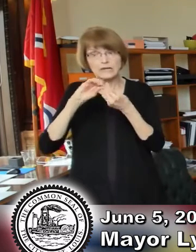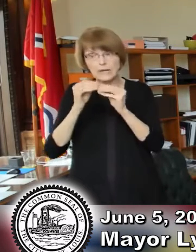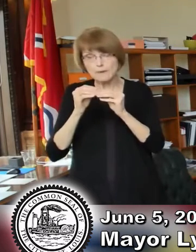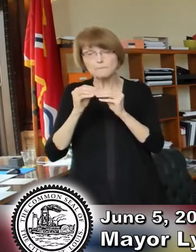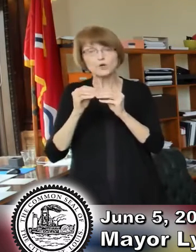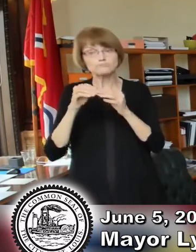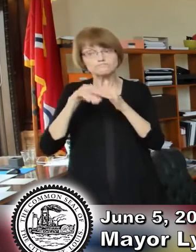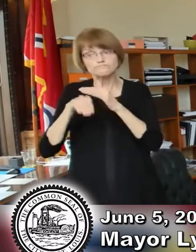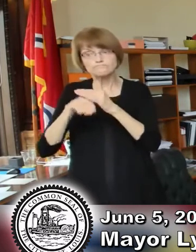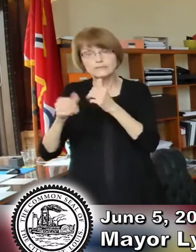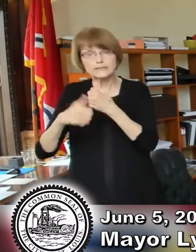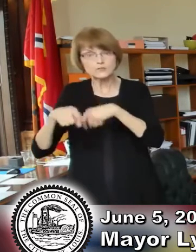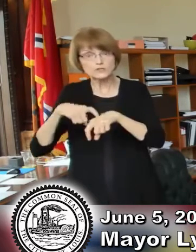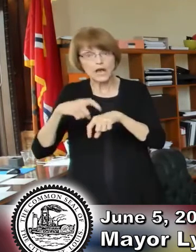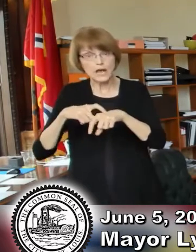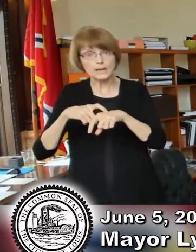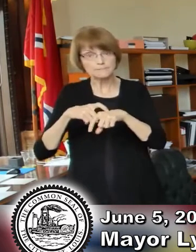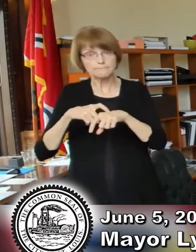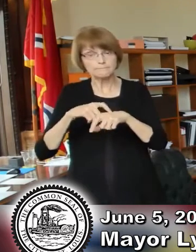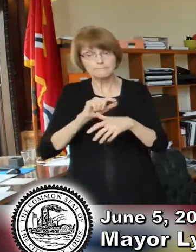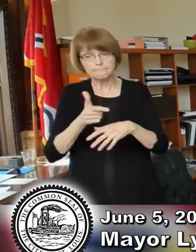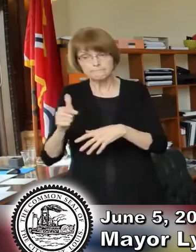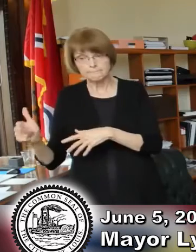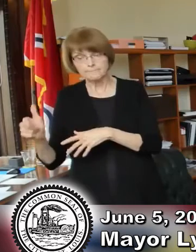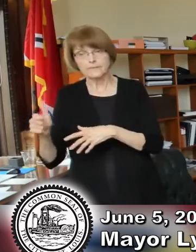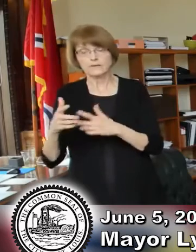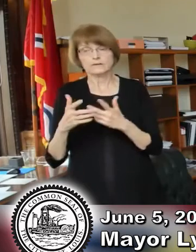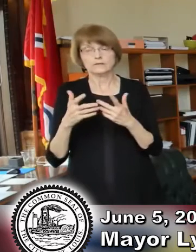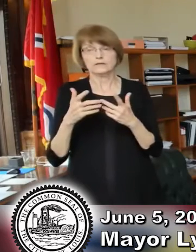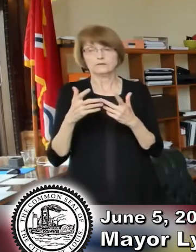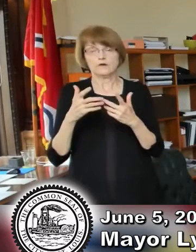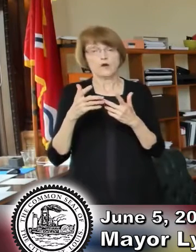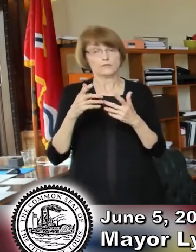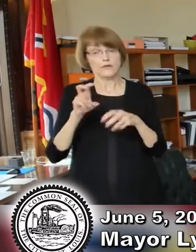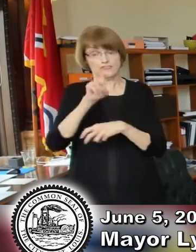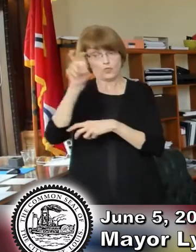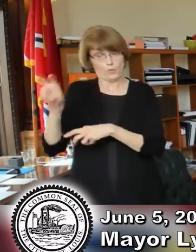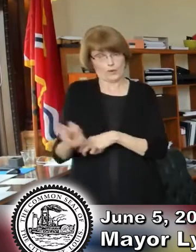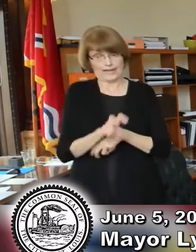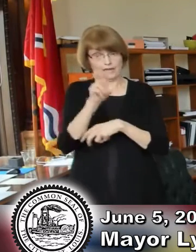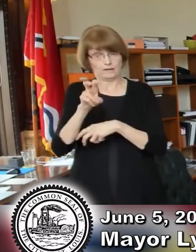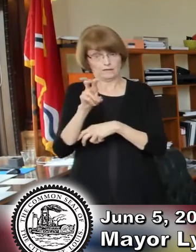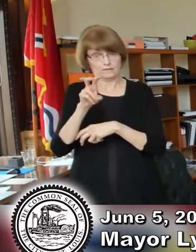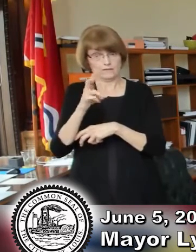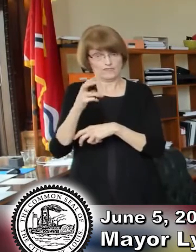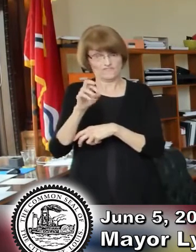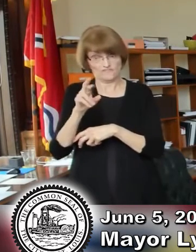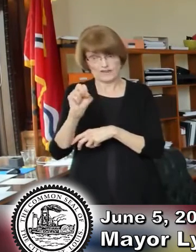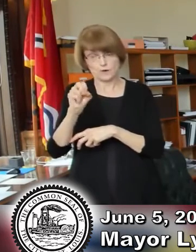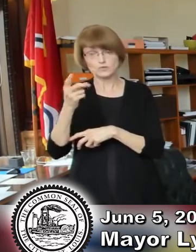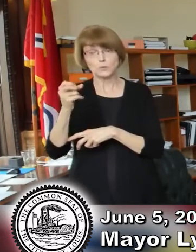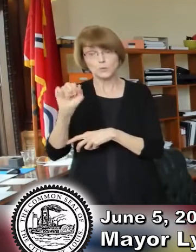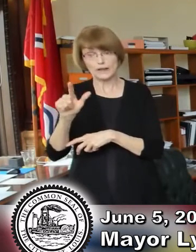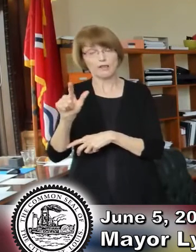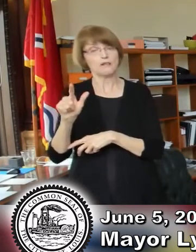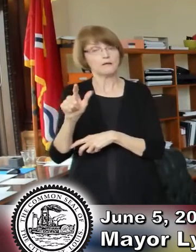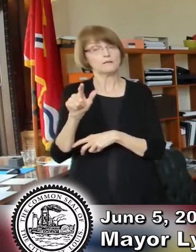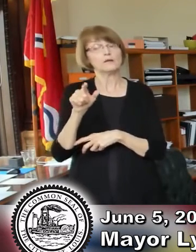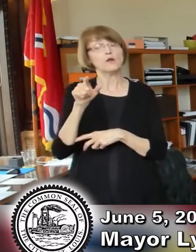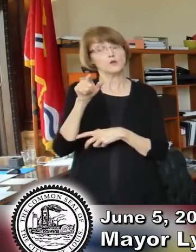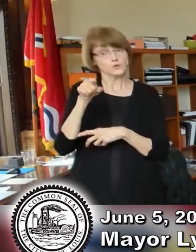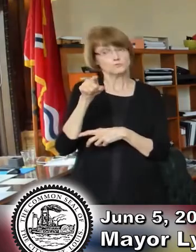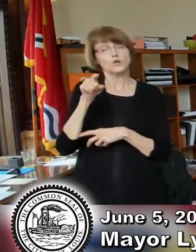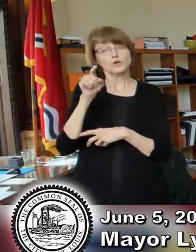socially distance. I saw a little video on the Wheel about how you and your family can go on a ride on the Wheel, and when